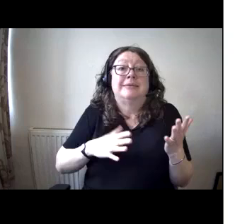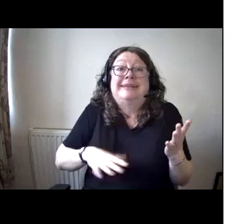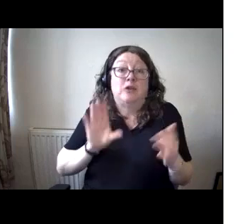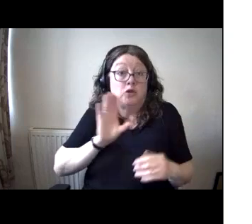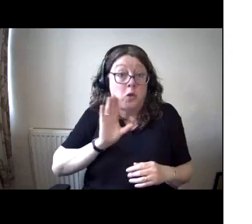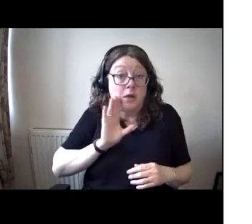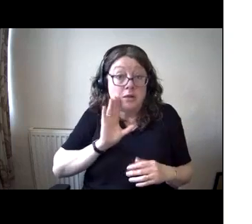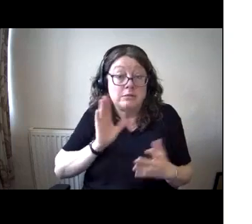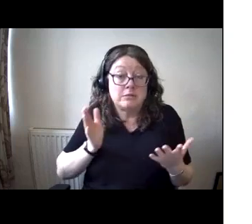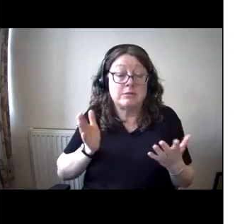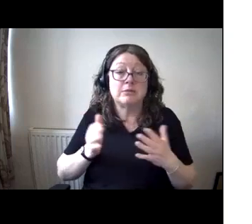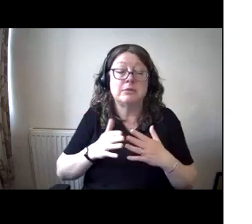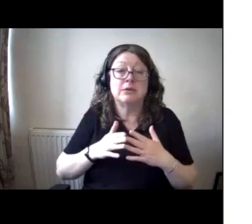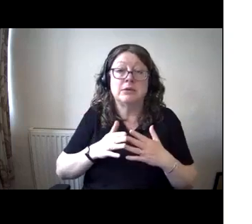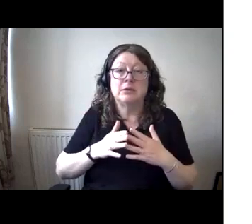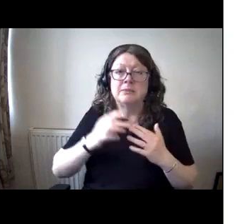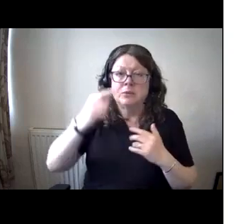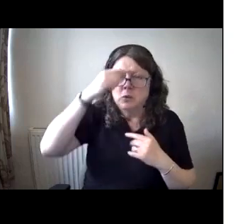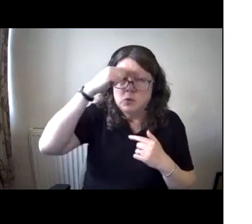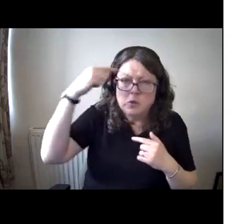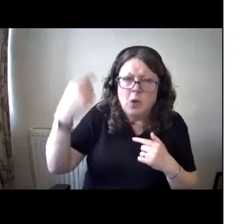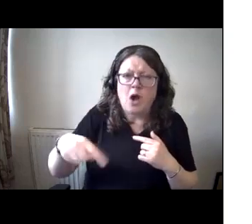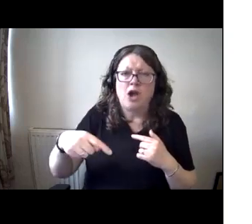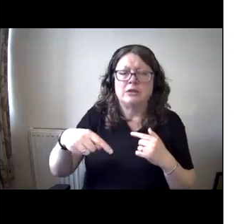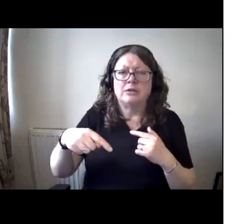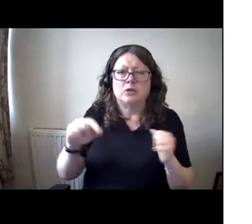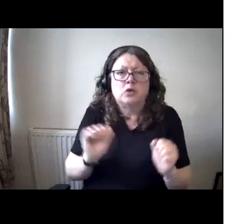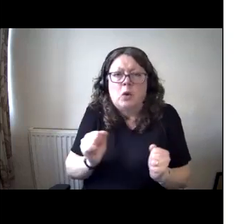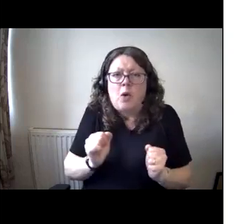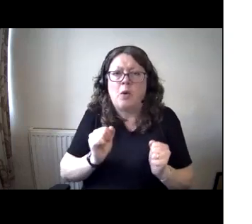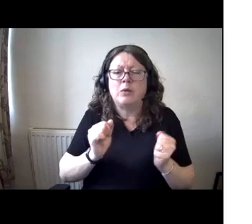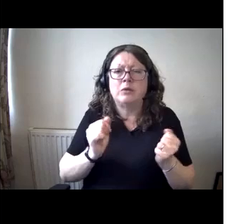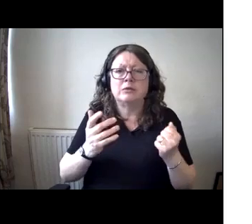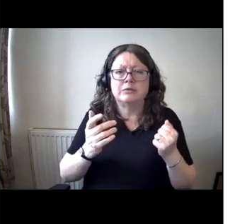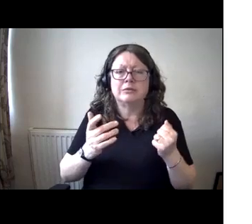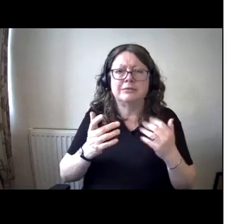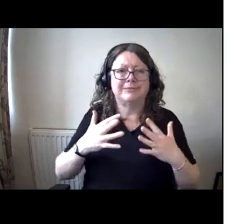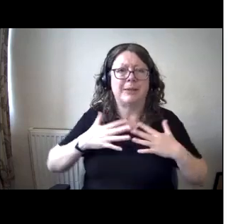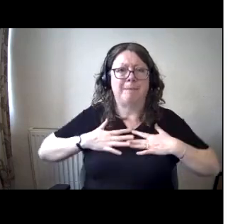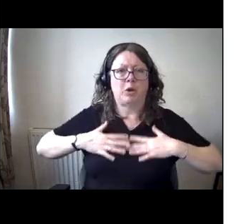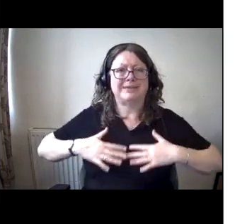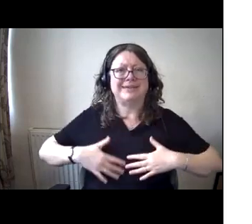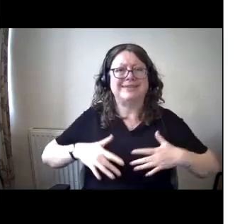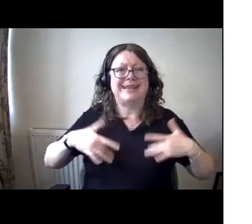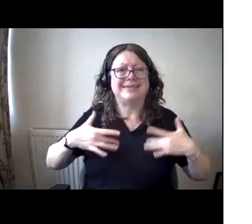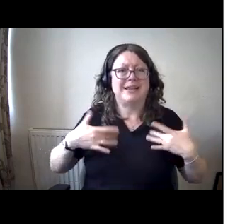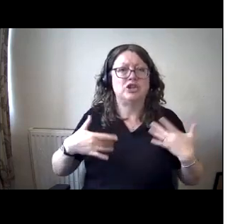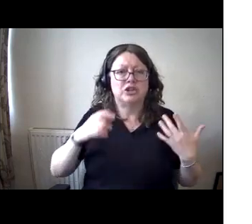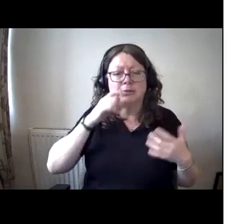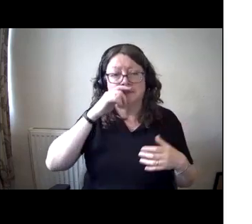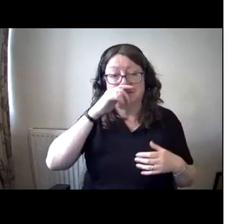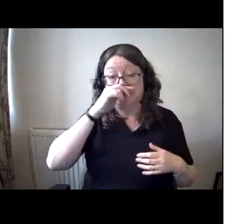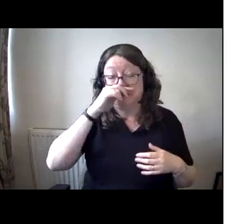whether we are hot or not, so those types of sensations. And we can have, our young people can have